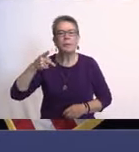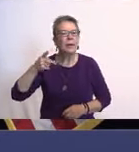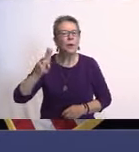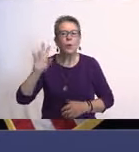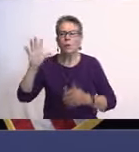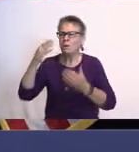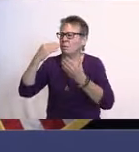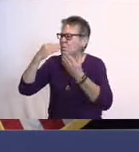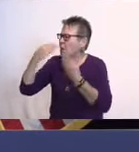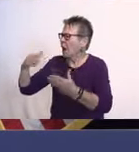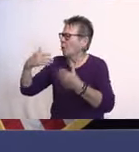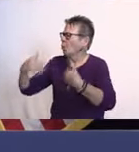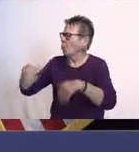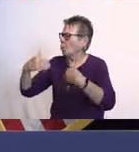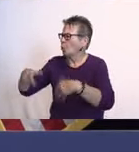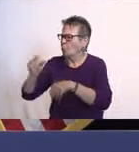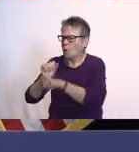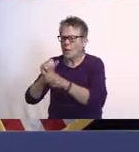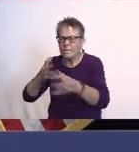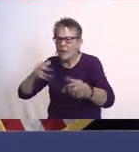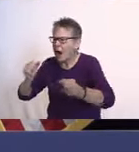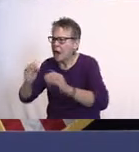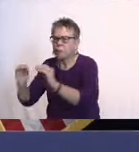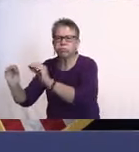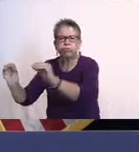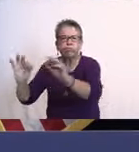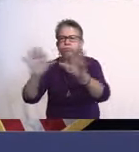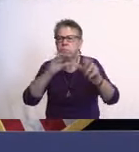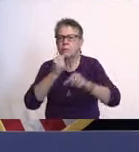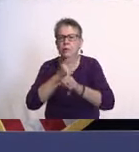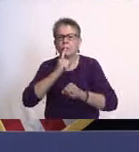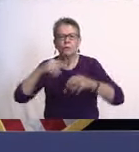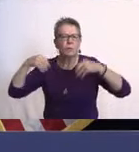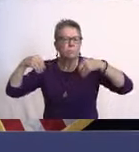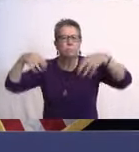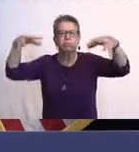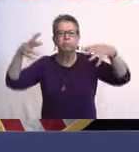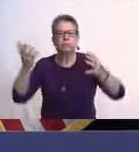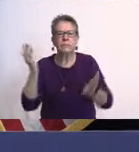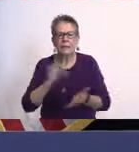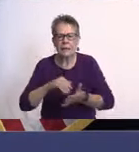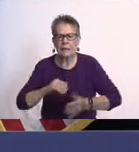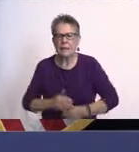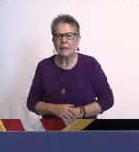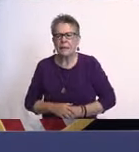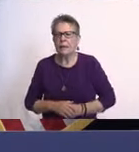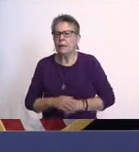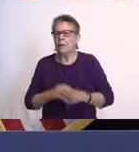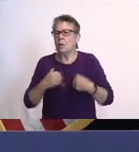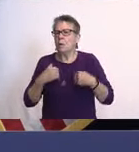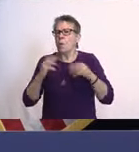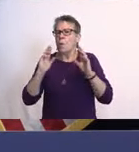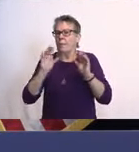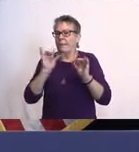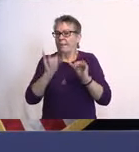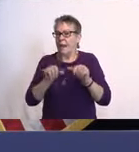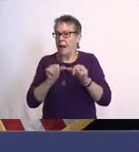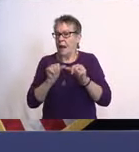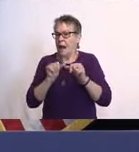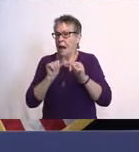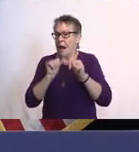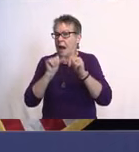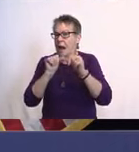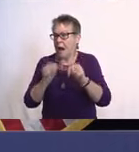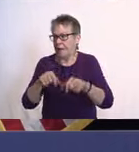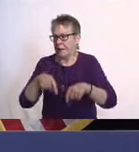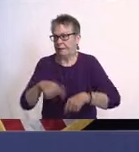let's hope it stays this way. Good forecasts and low number of power outages. Sarah's got the mic. We'll start with Charlie.